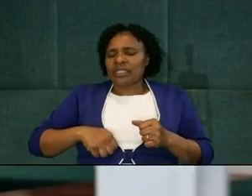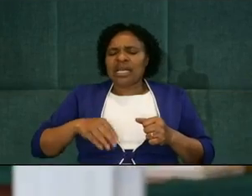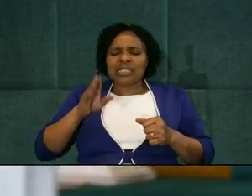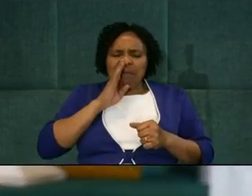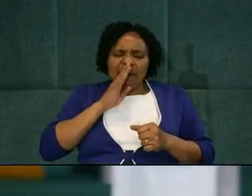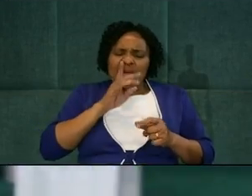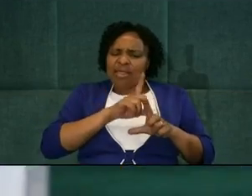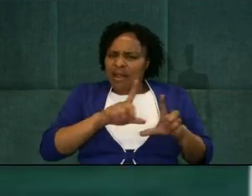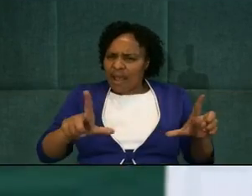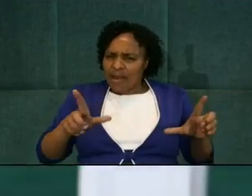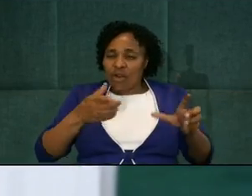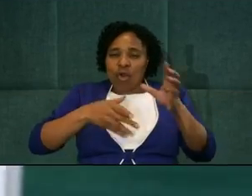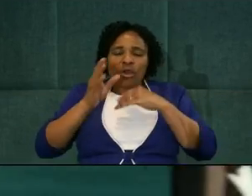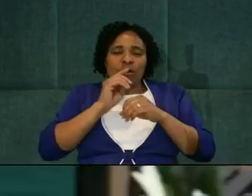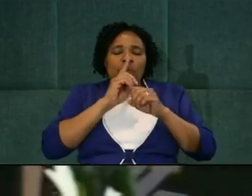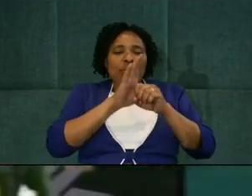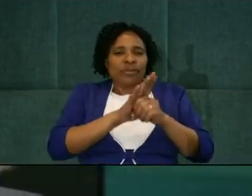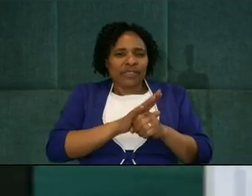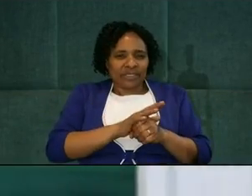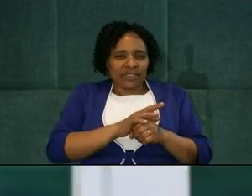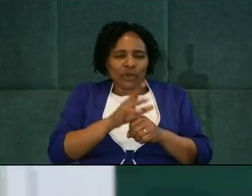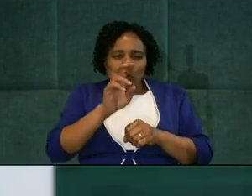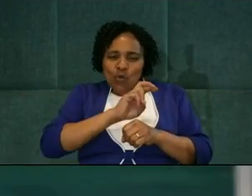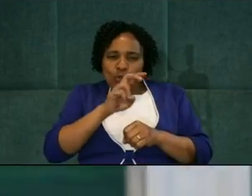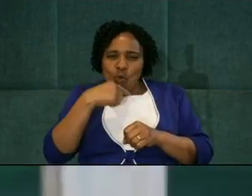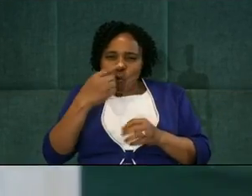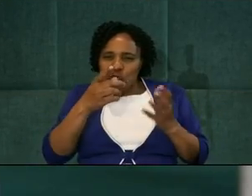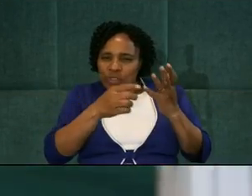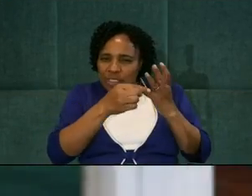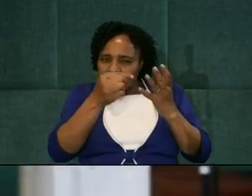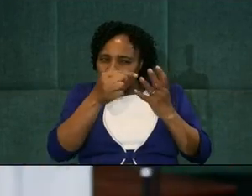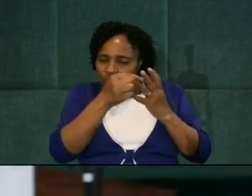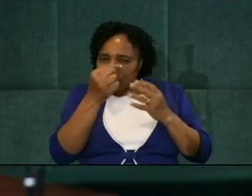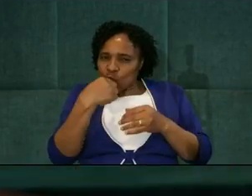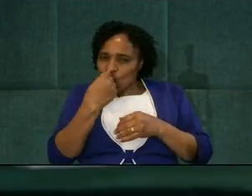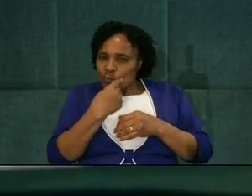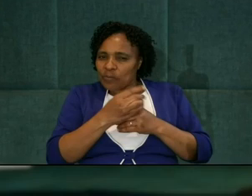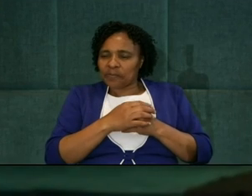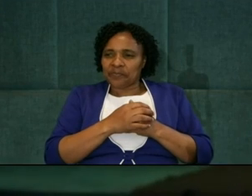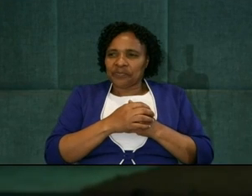going to spy out the land that God promised them. Look who they chose. Answer.